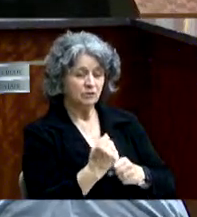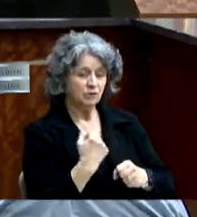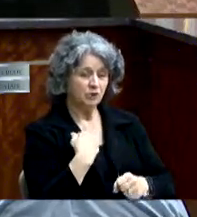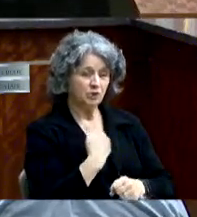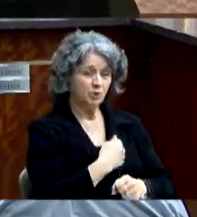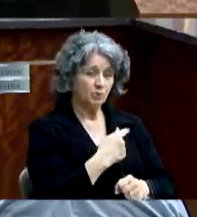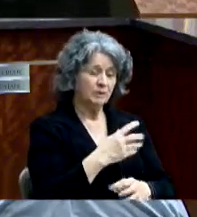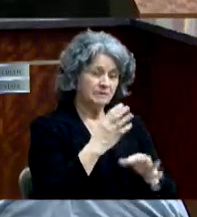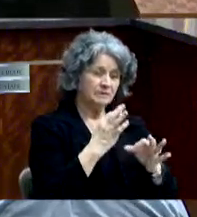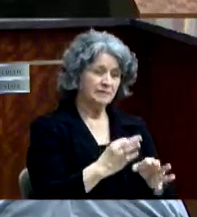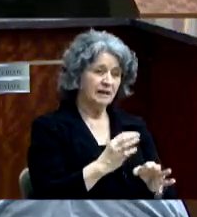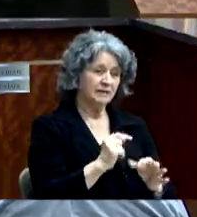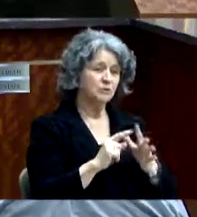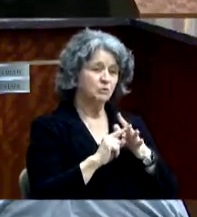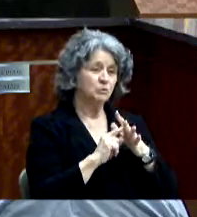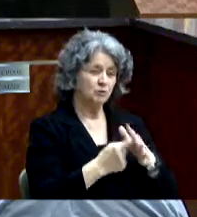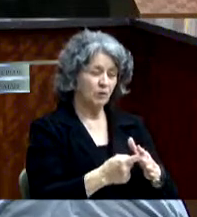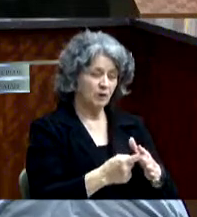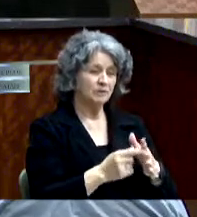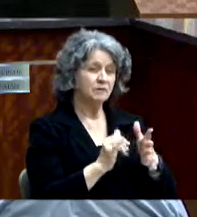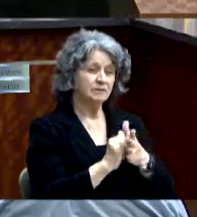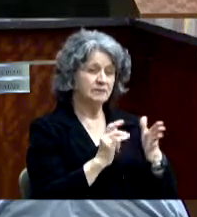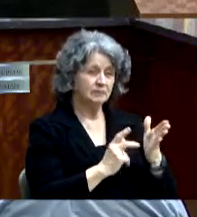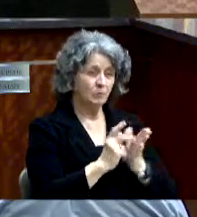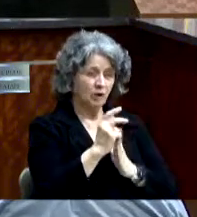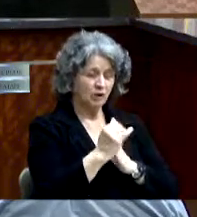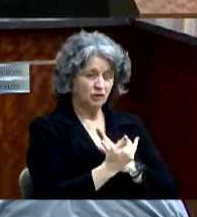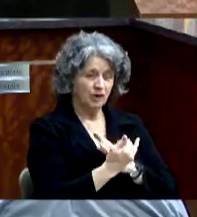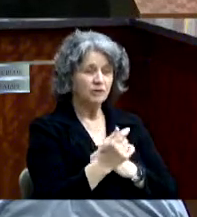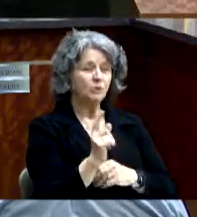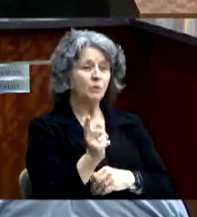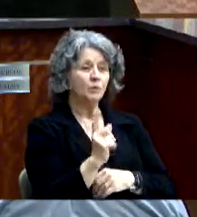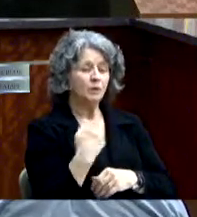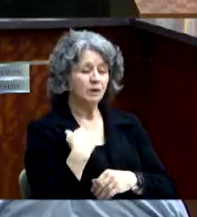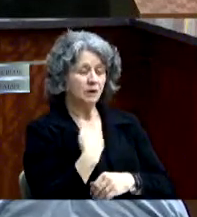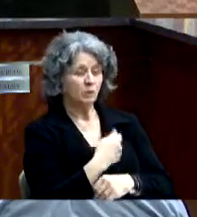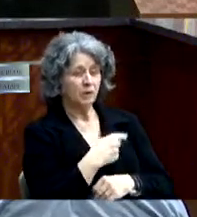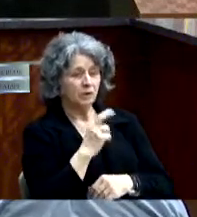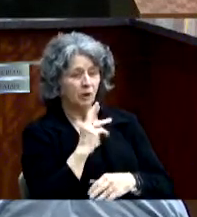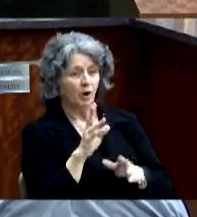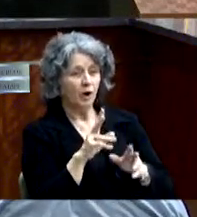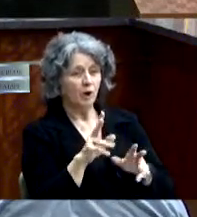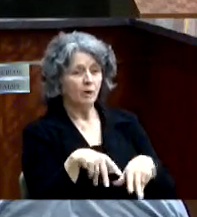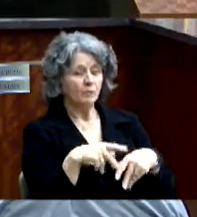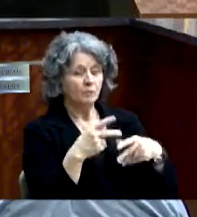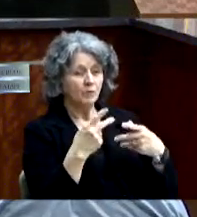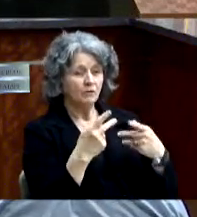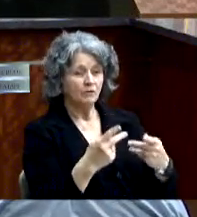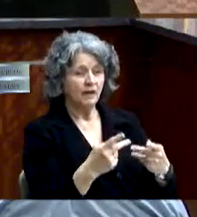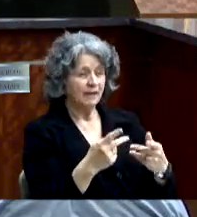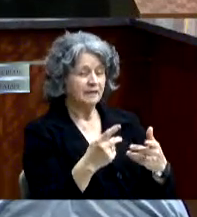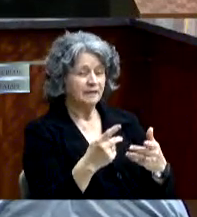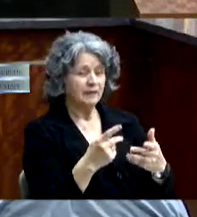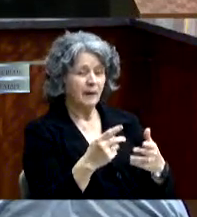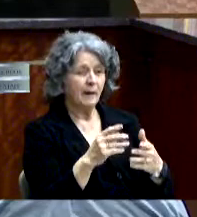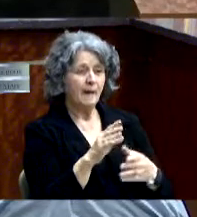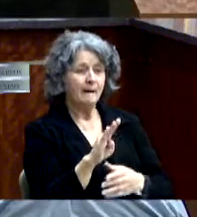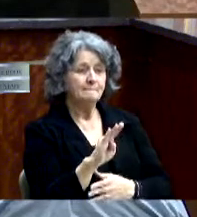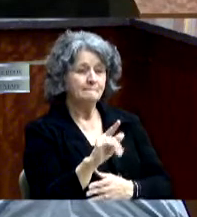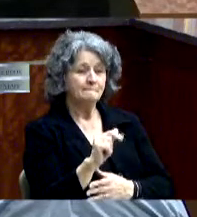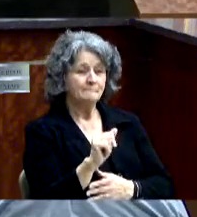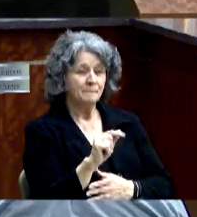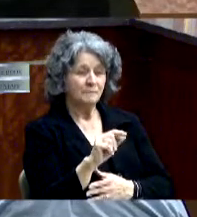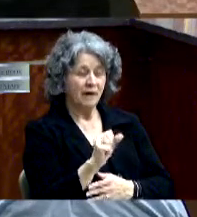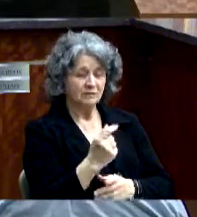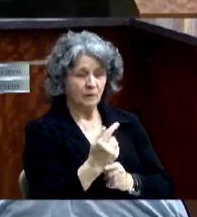to start this Tummy Tamer project, where we are providing weekly bags to, right now,